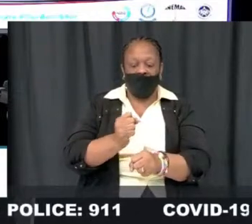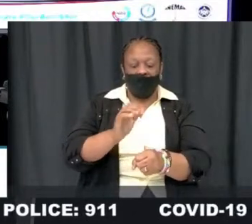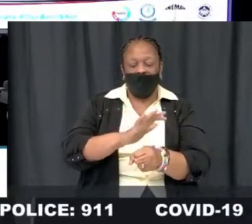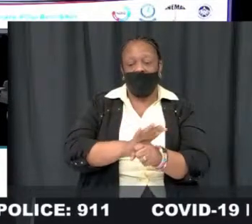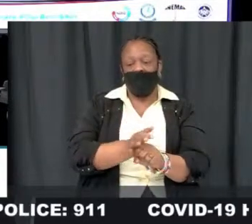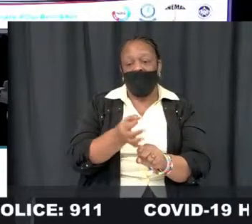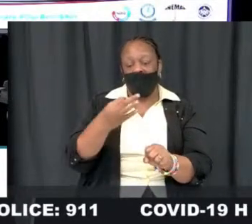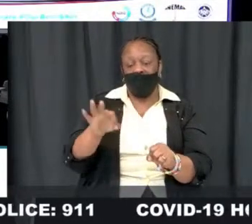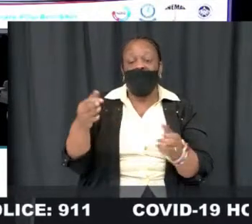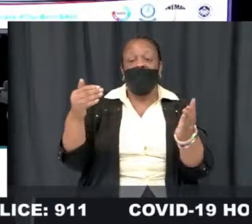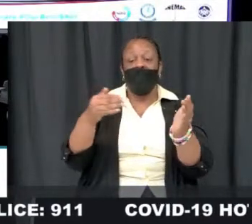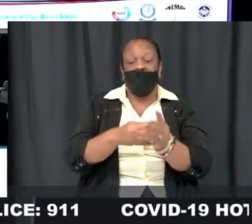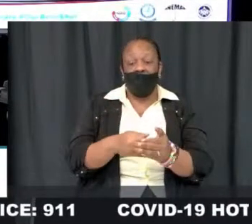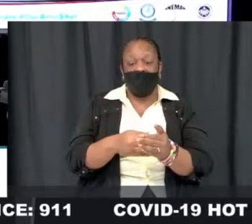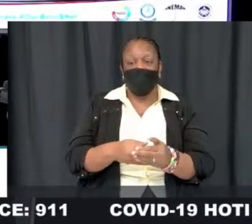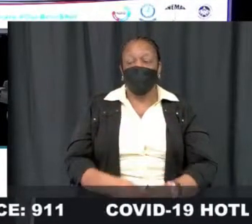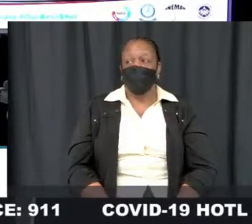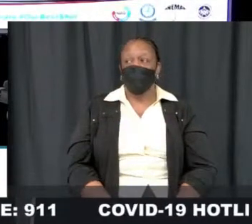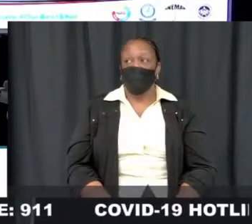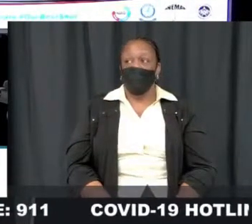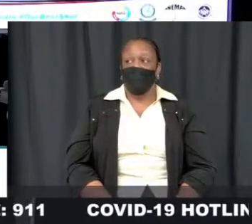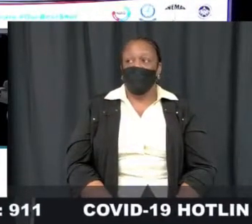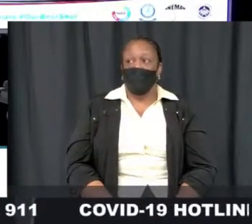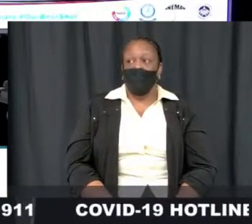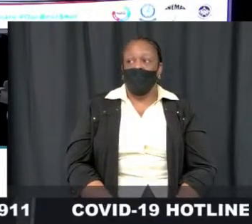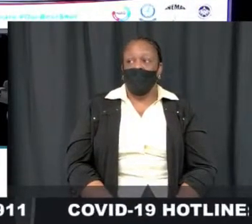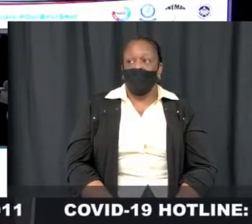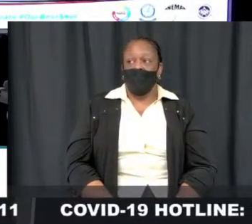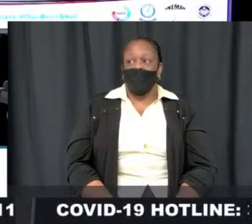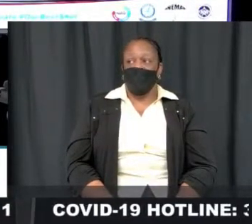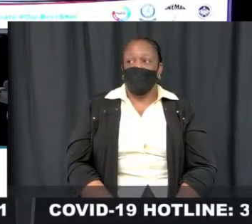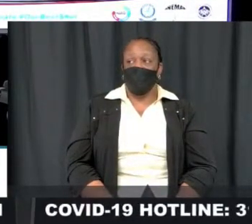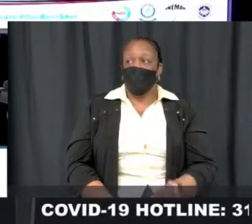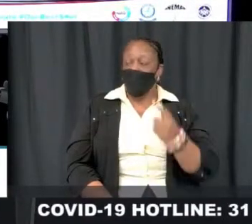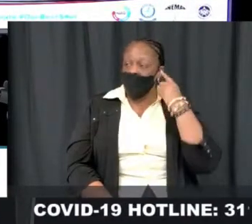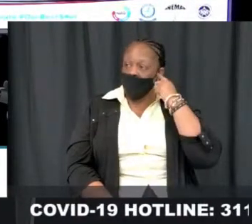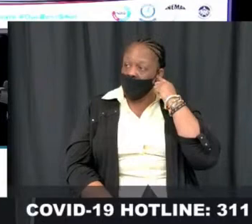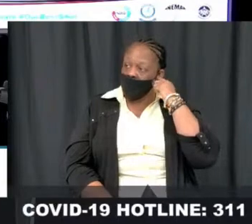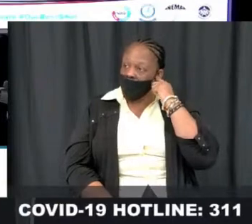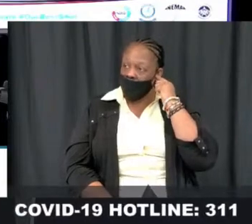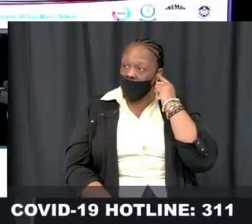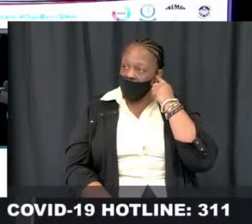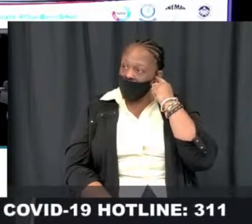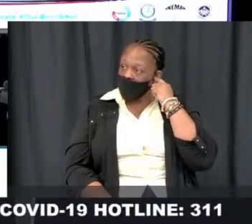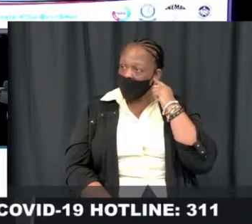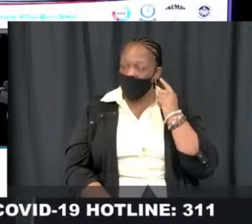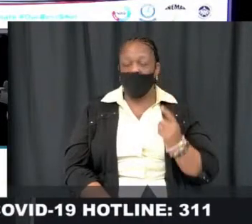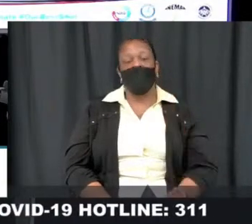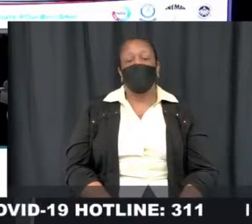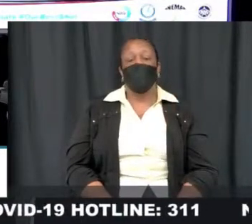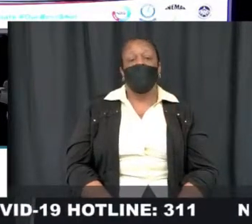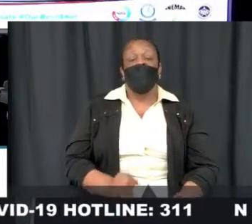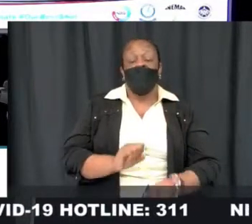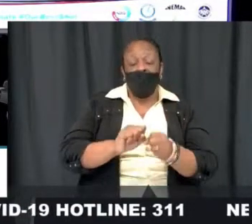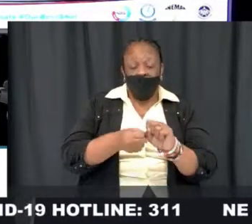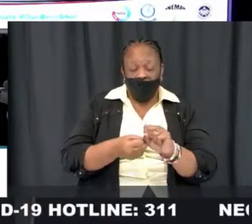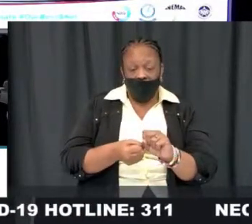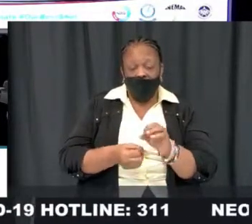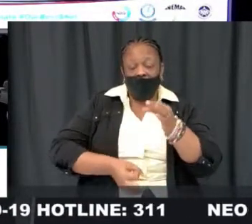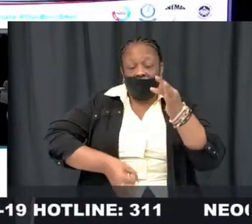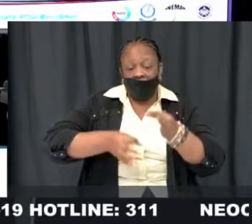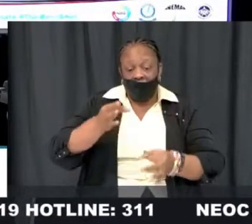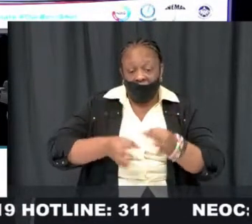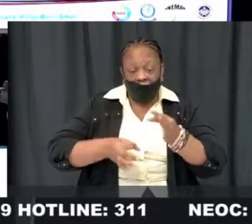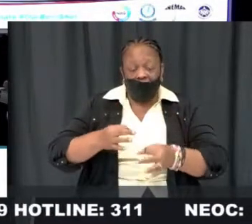Because of that, everyone who should be vaccinated, they're encouraged to be vaccinated, even if you